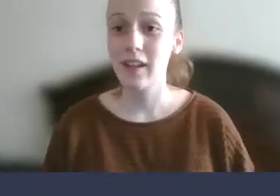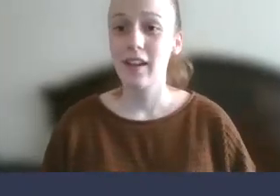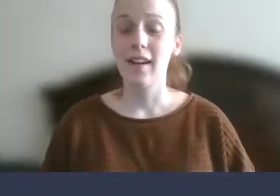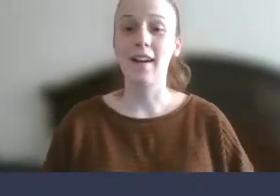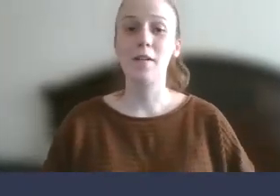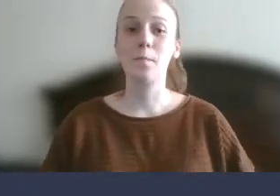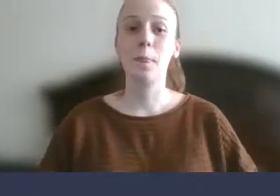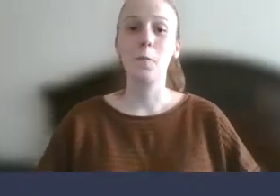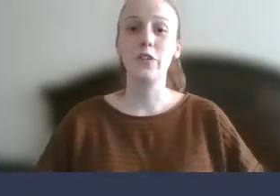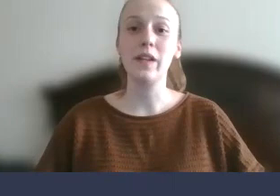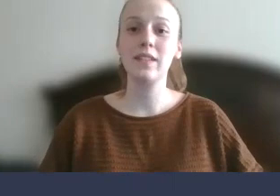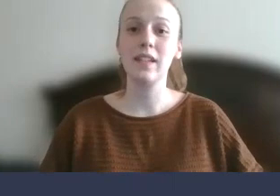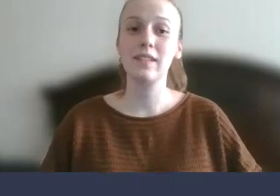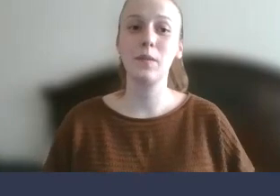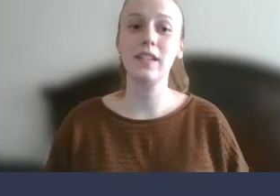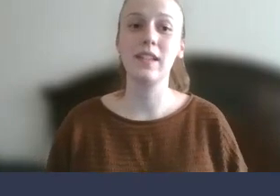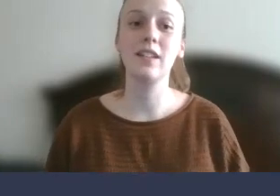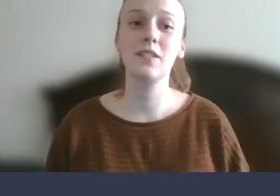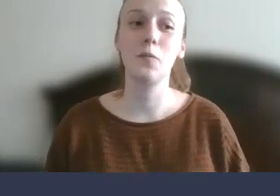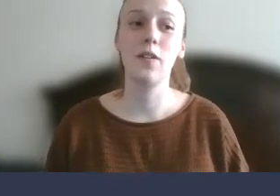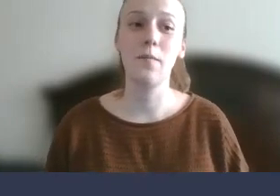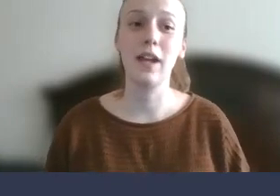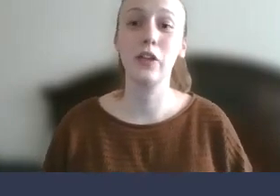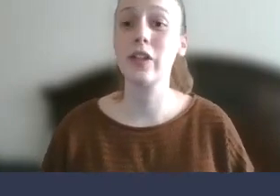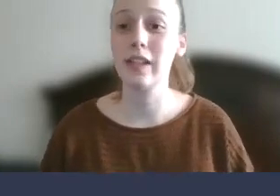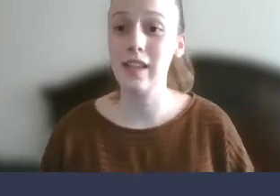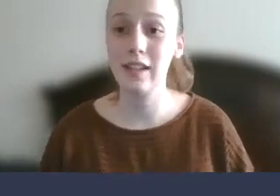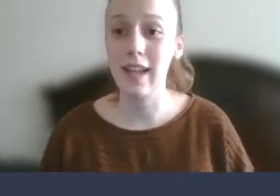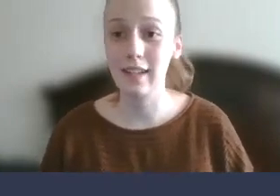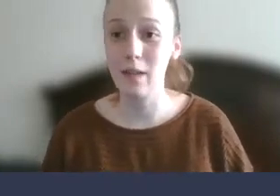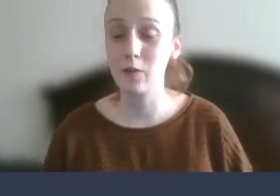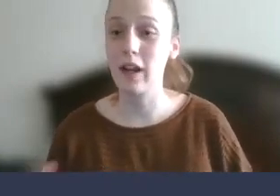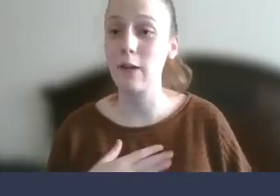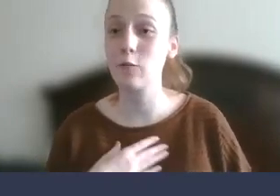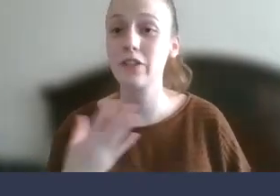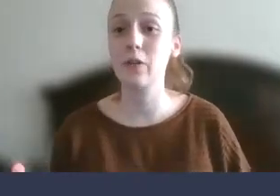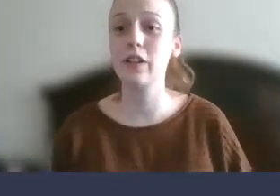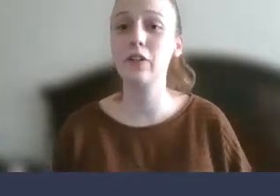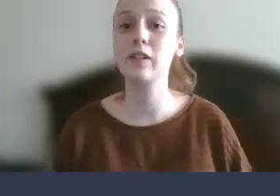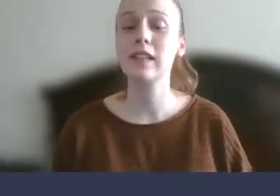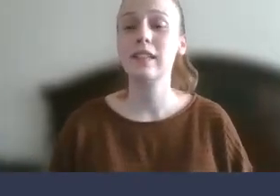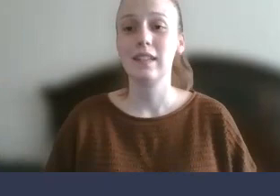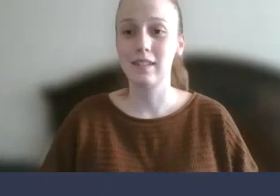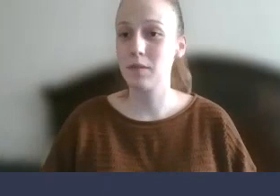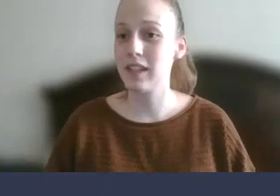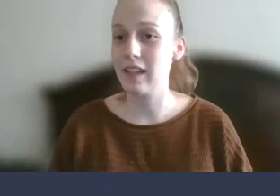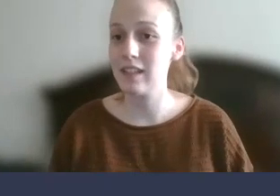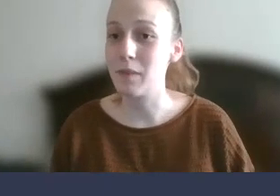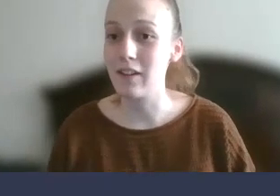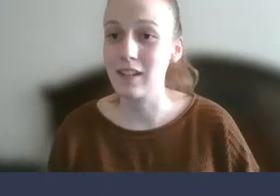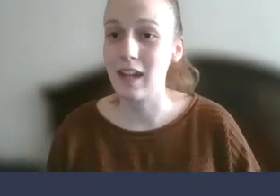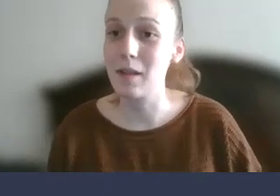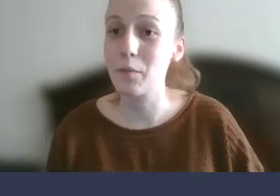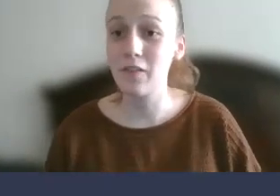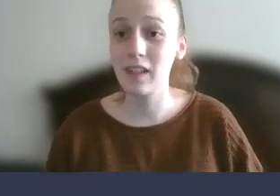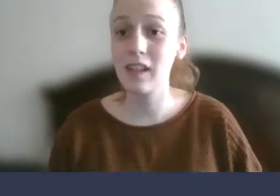yet, which means that some of these signs, while they might look the exact same as what I will be showing you, some of the kids